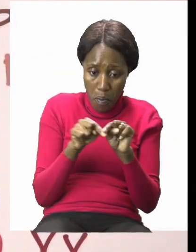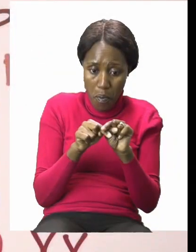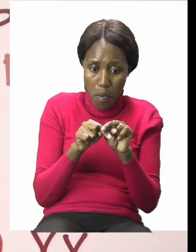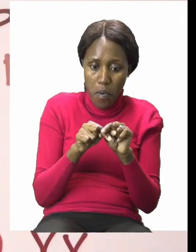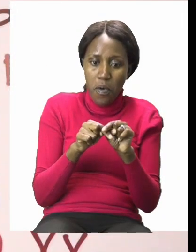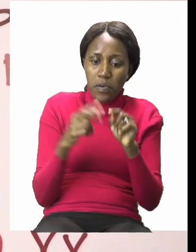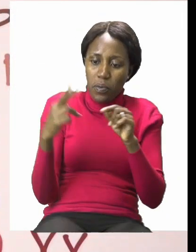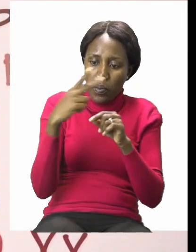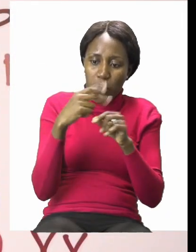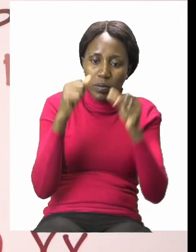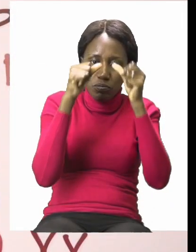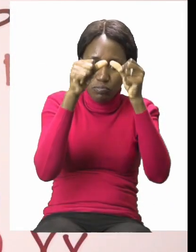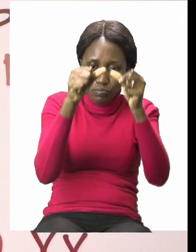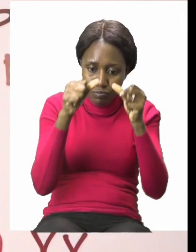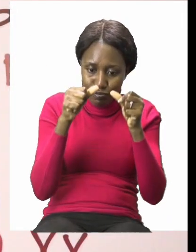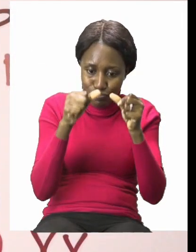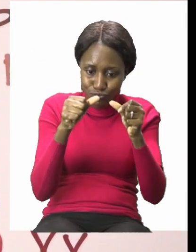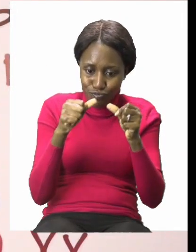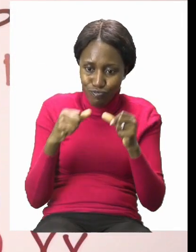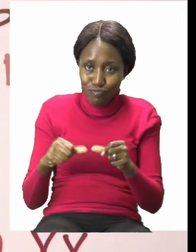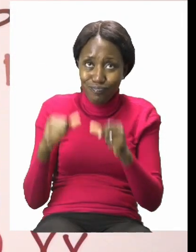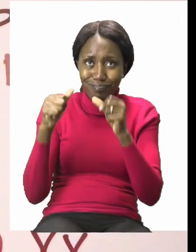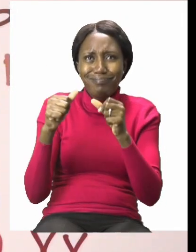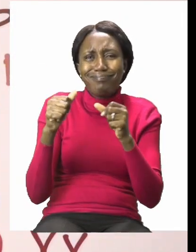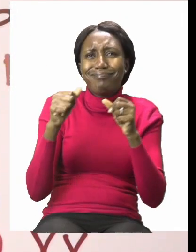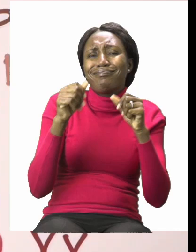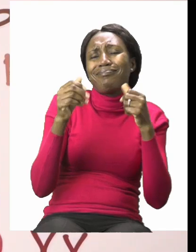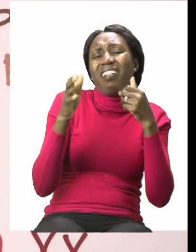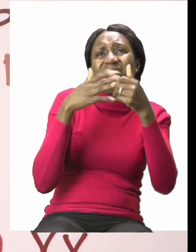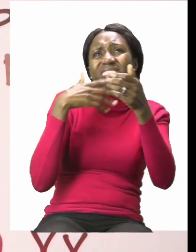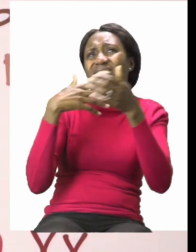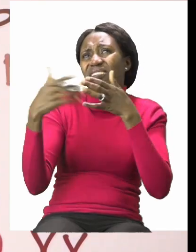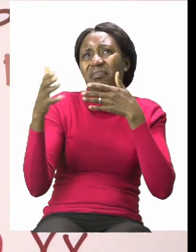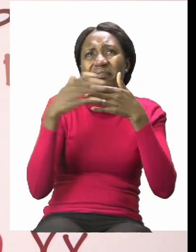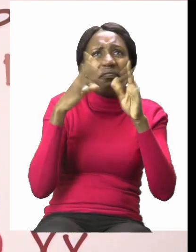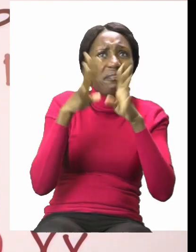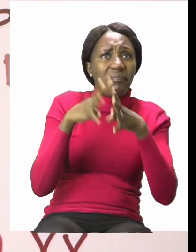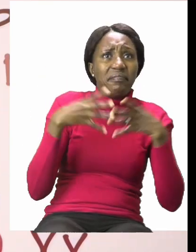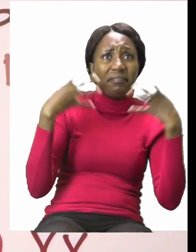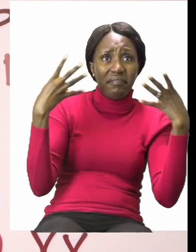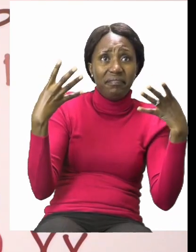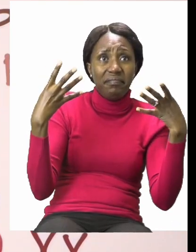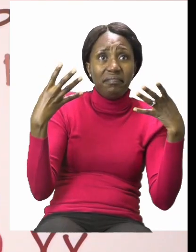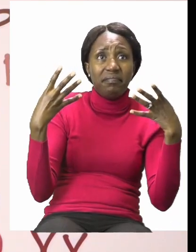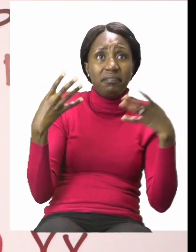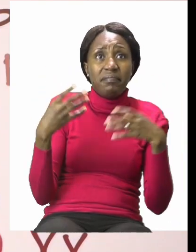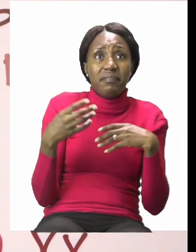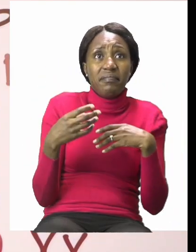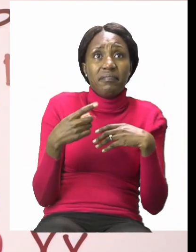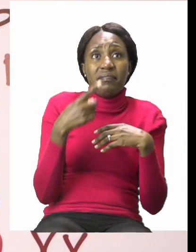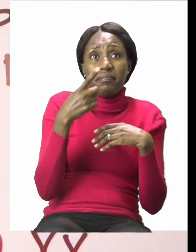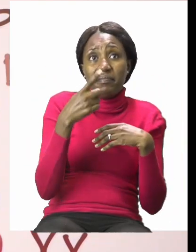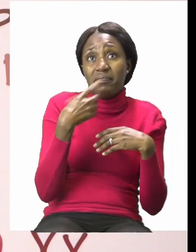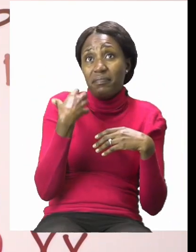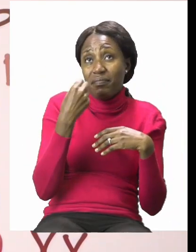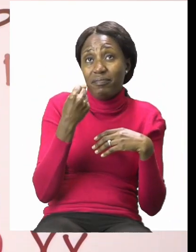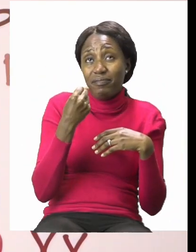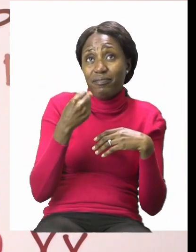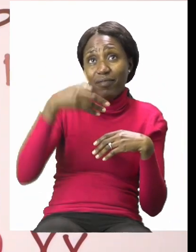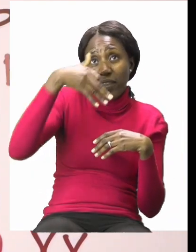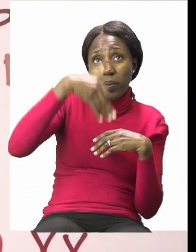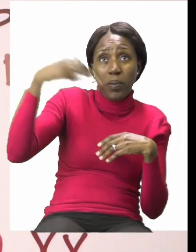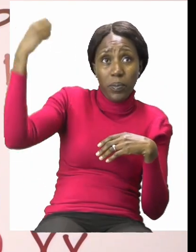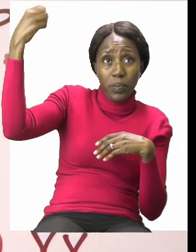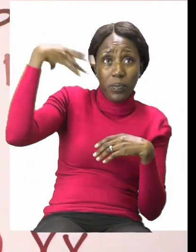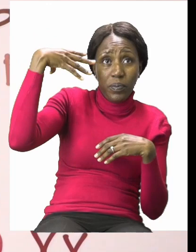pasting. Now it can be any newspaper that you can have. Here I have the Namibian Sun. I've